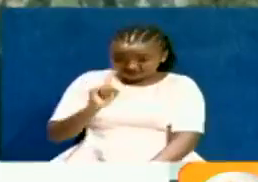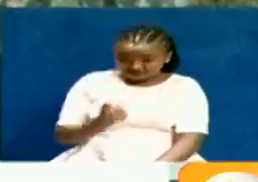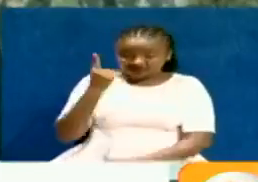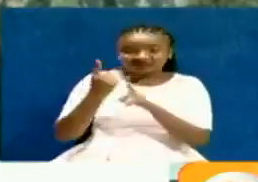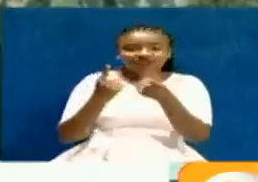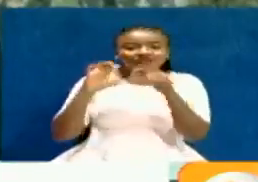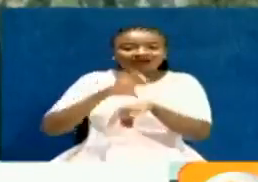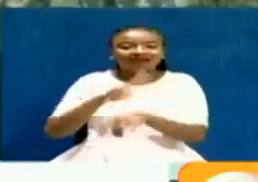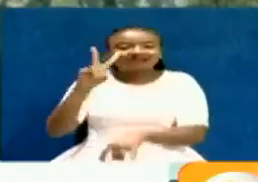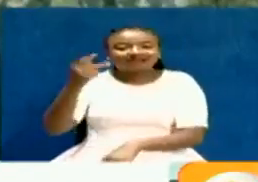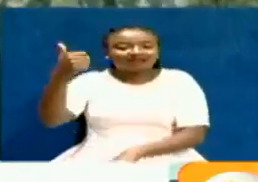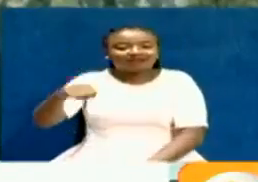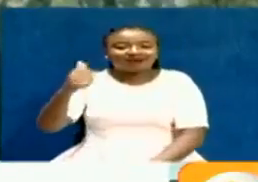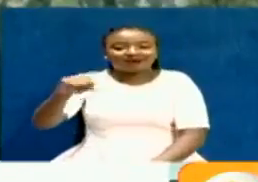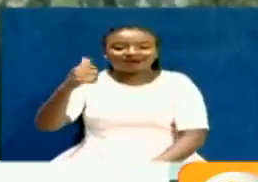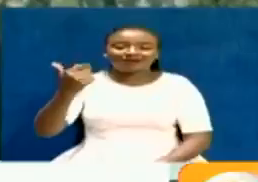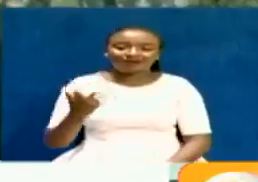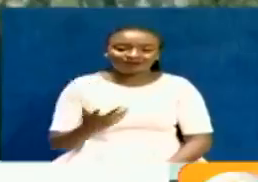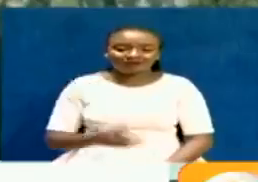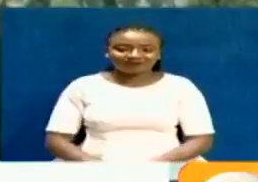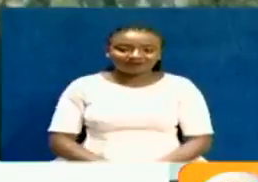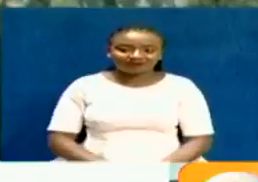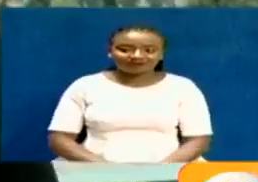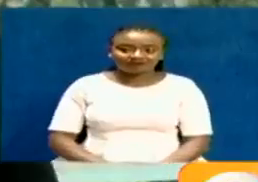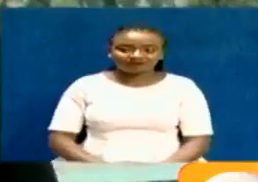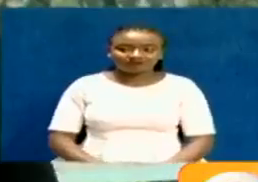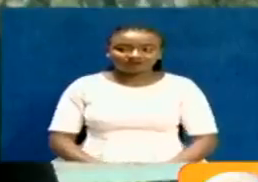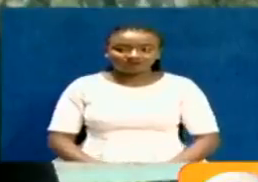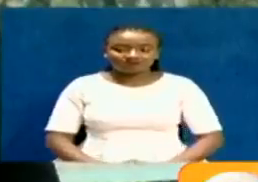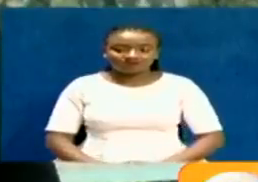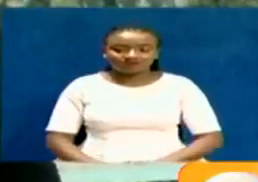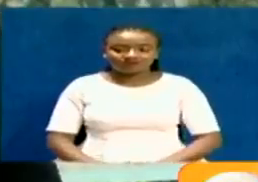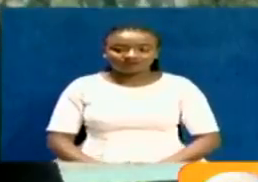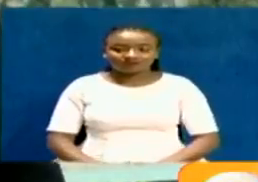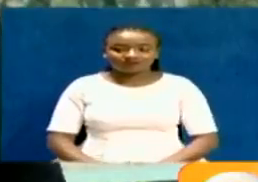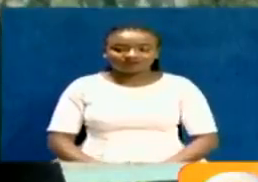are still yet to receive their second dose of the vaccine. Dorcas Wangira, Citizen TV, Nairobi.